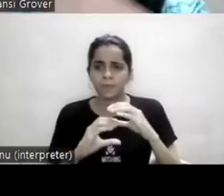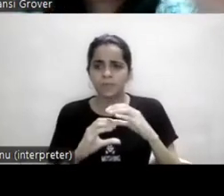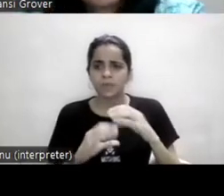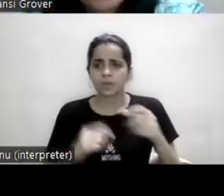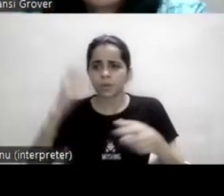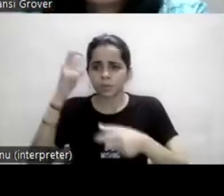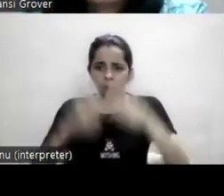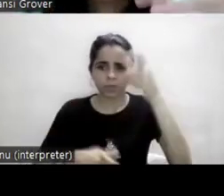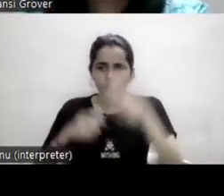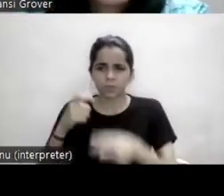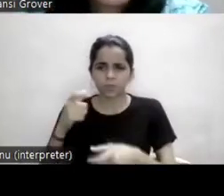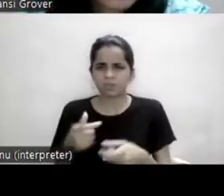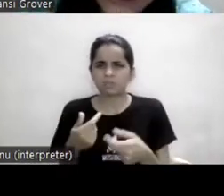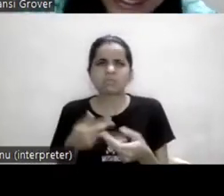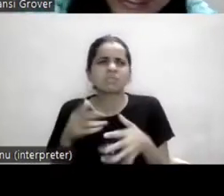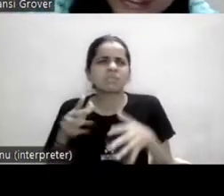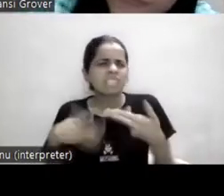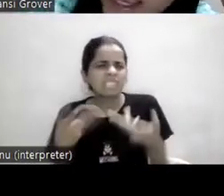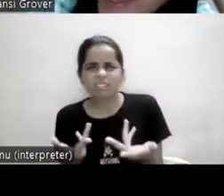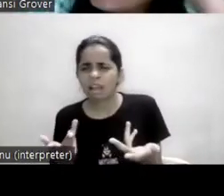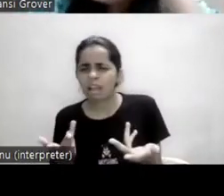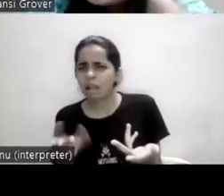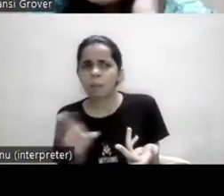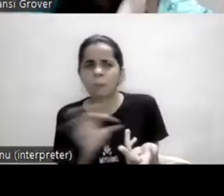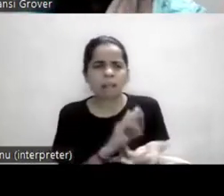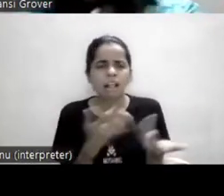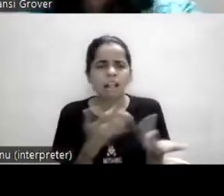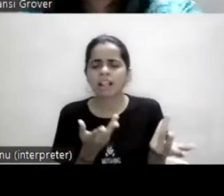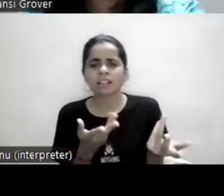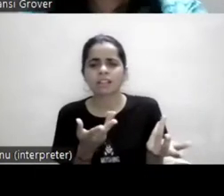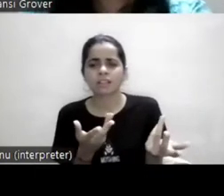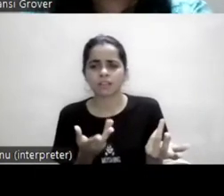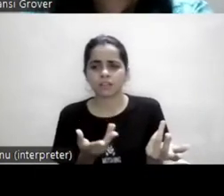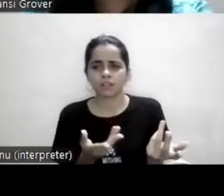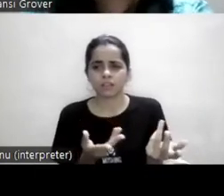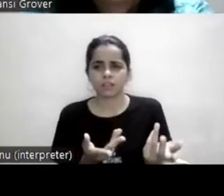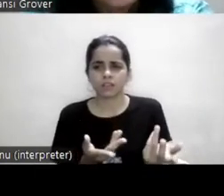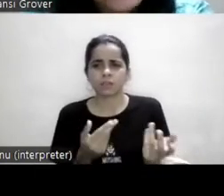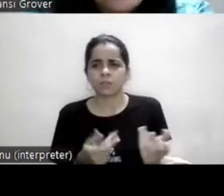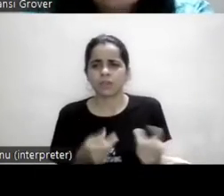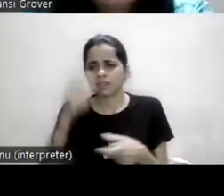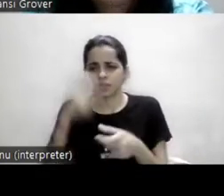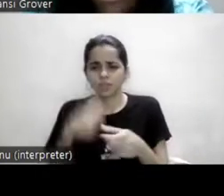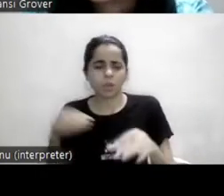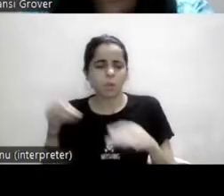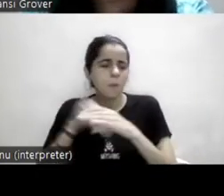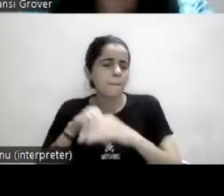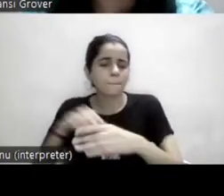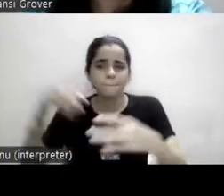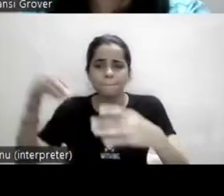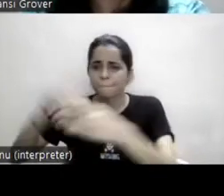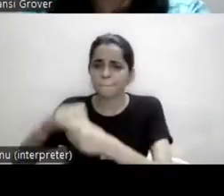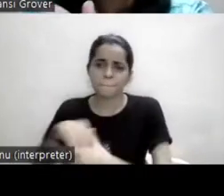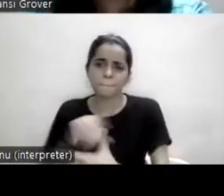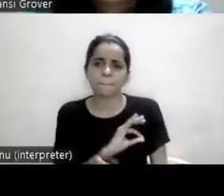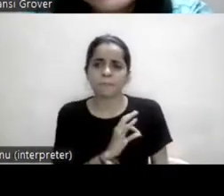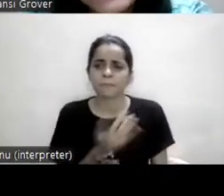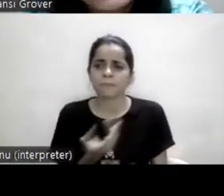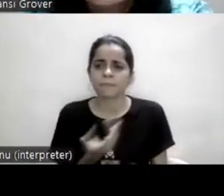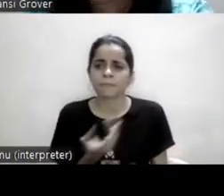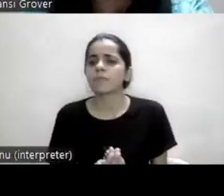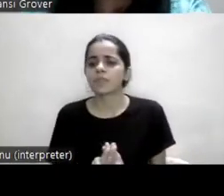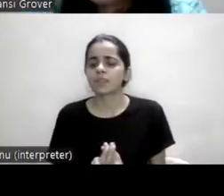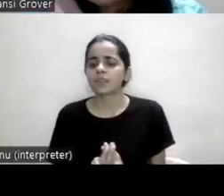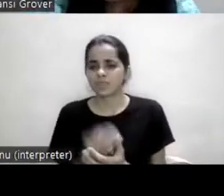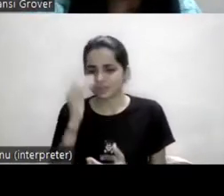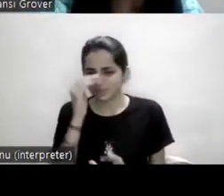them whatnot. We will discuss all that. And they would be subjected to merciless bullying and sort of